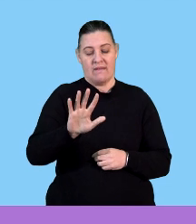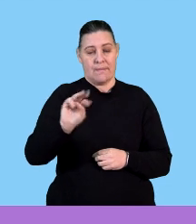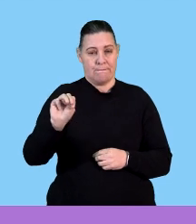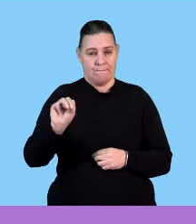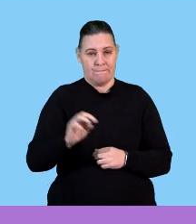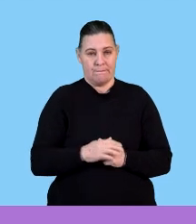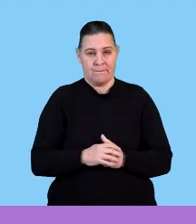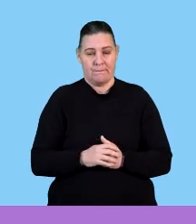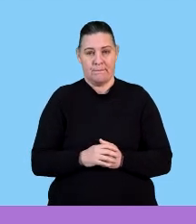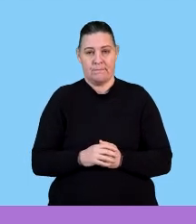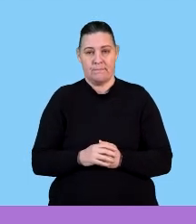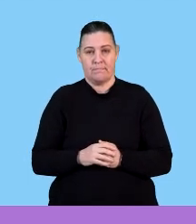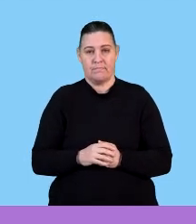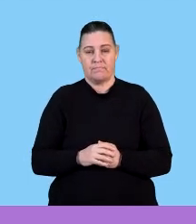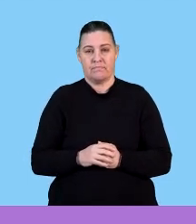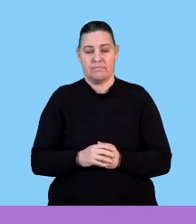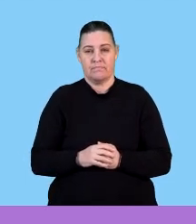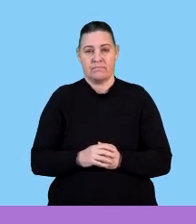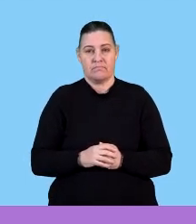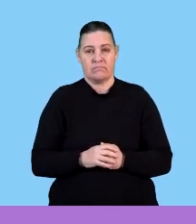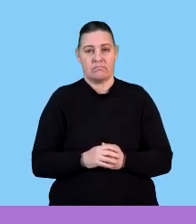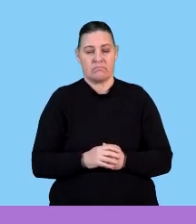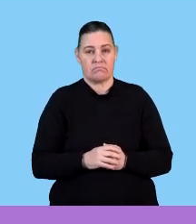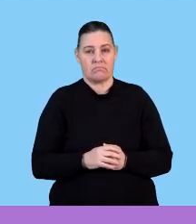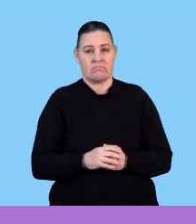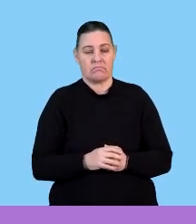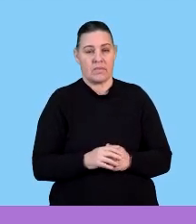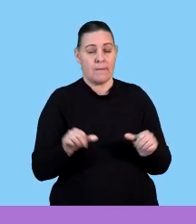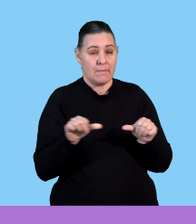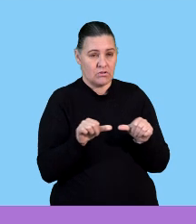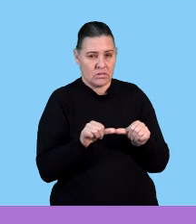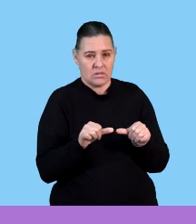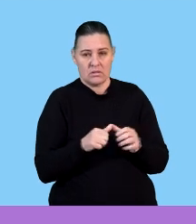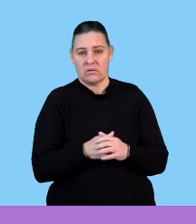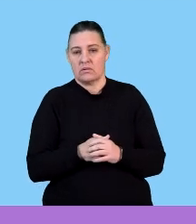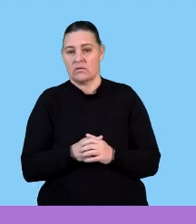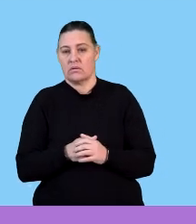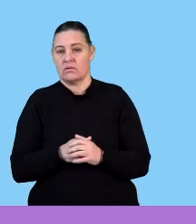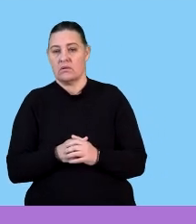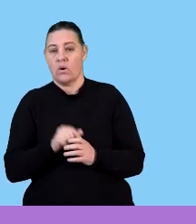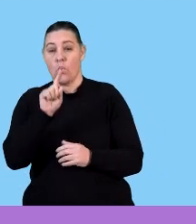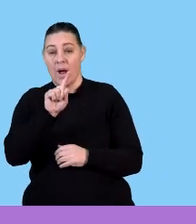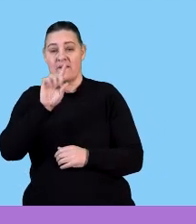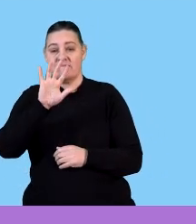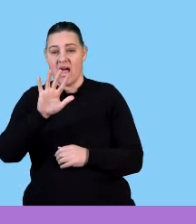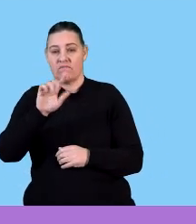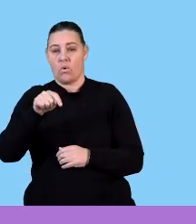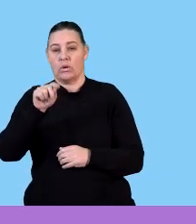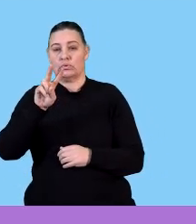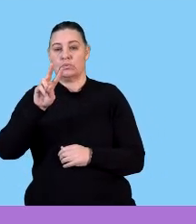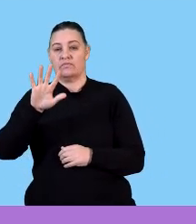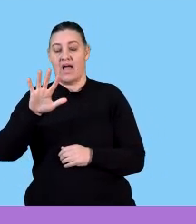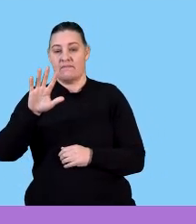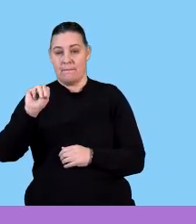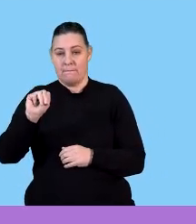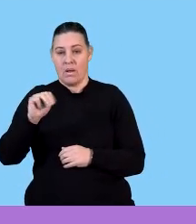15,25 meters. So it actually measures 15,25 meters. What do we want